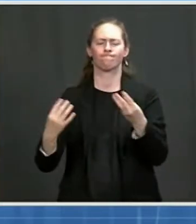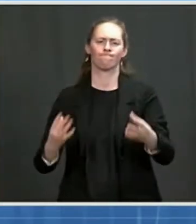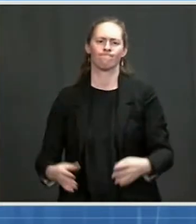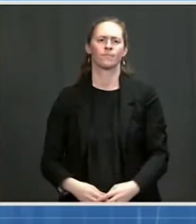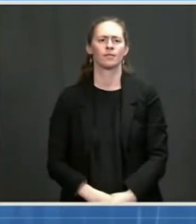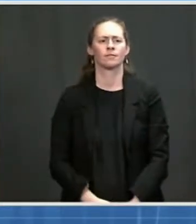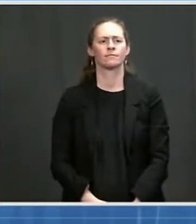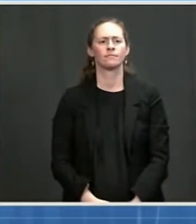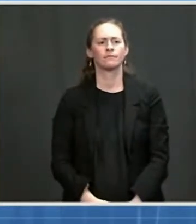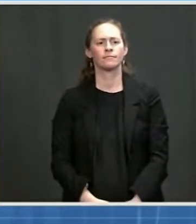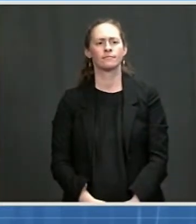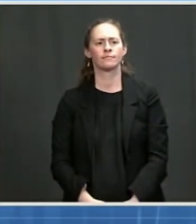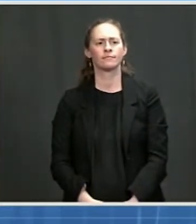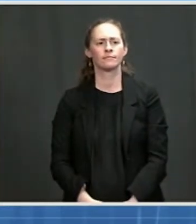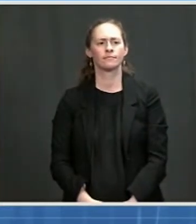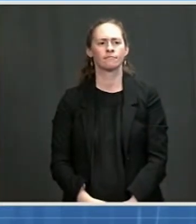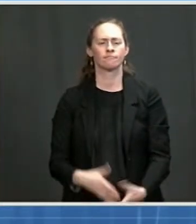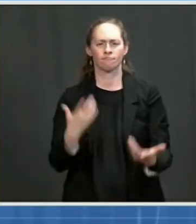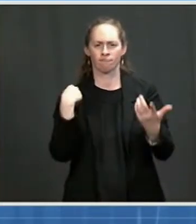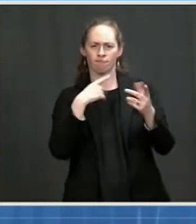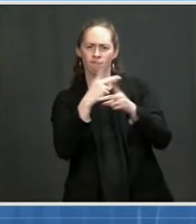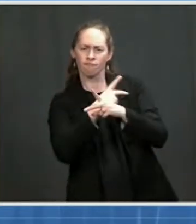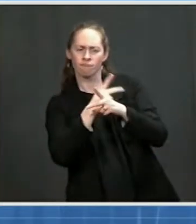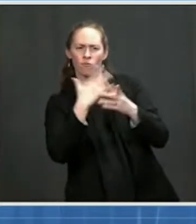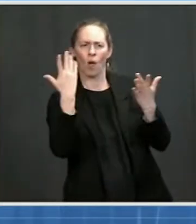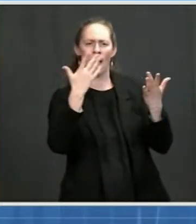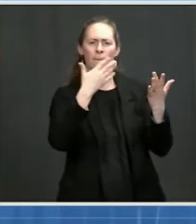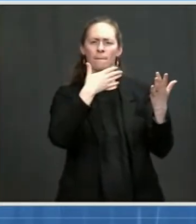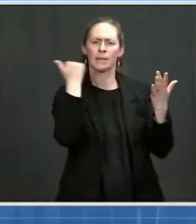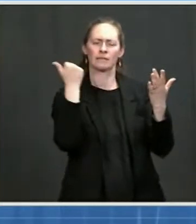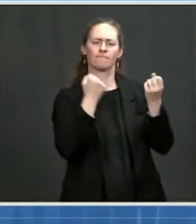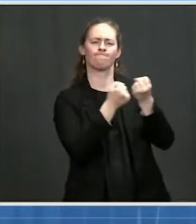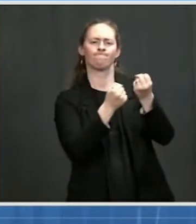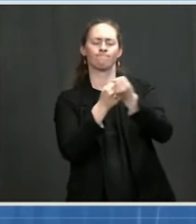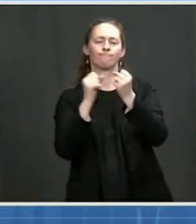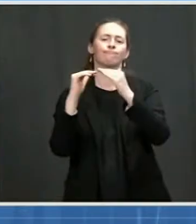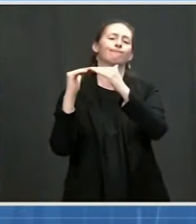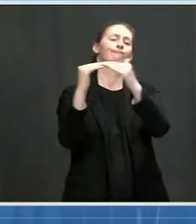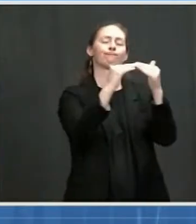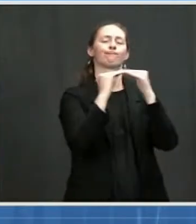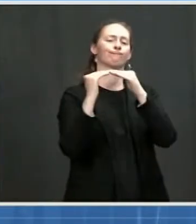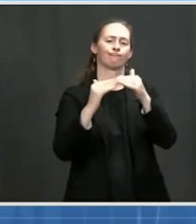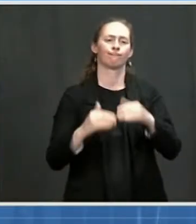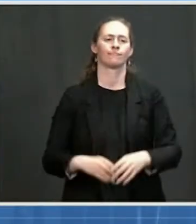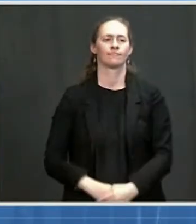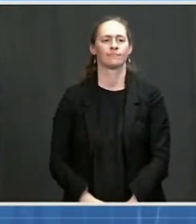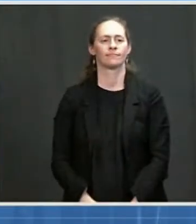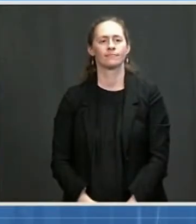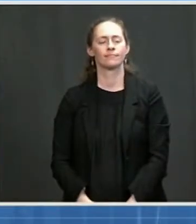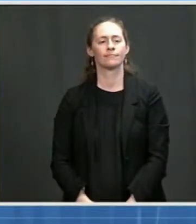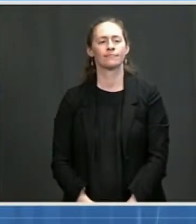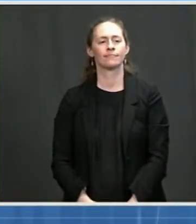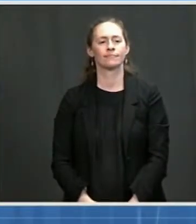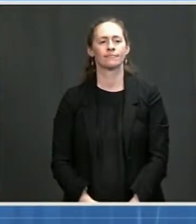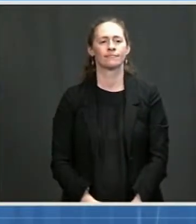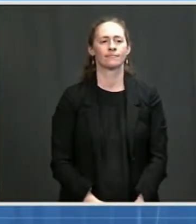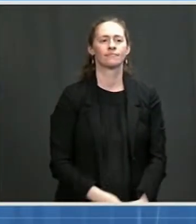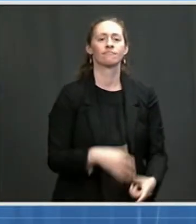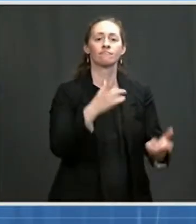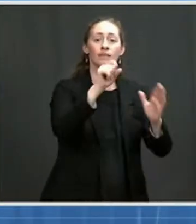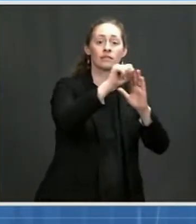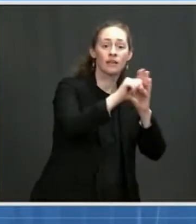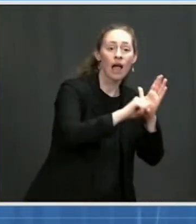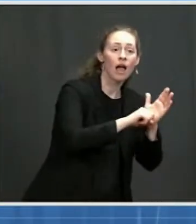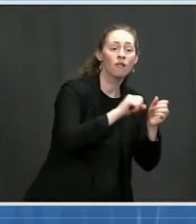represented in order to better inform our work. So across all of the partnerships, state, local, federal, clinical